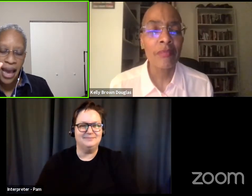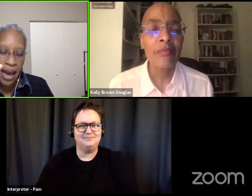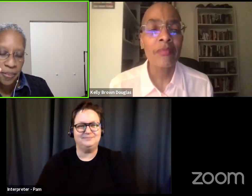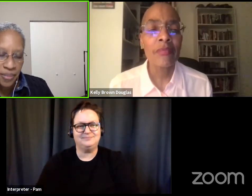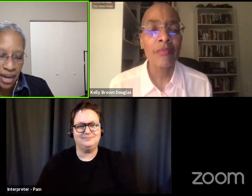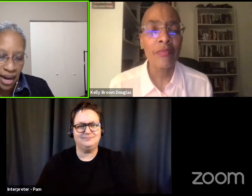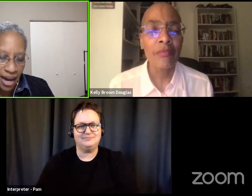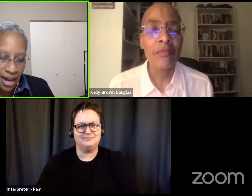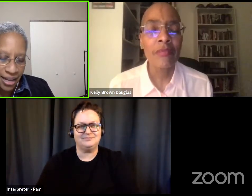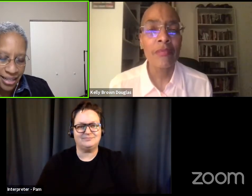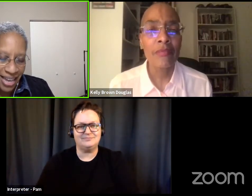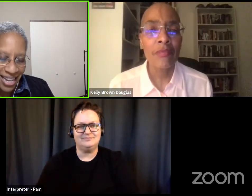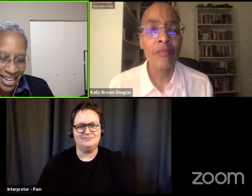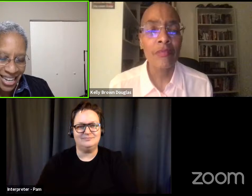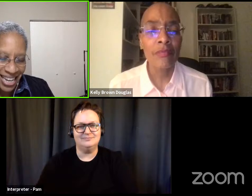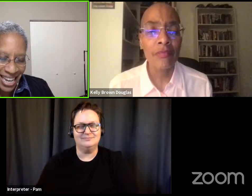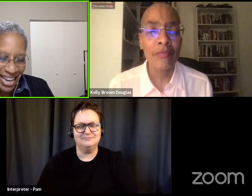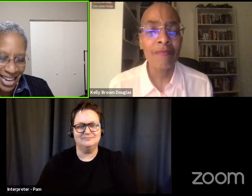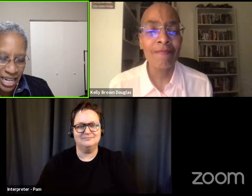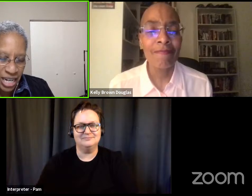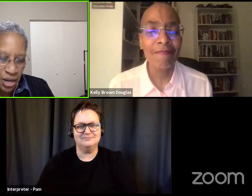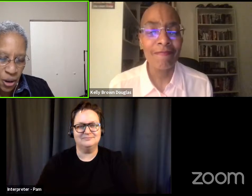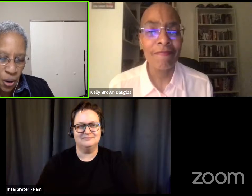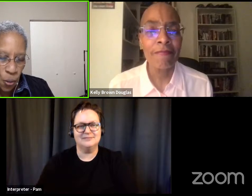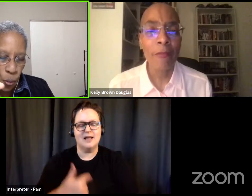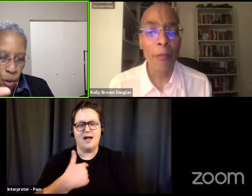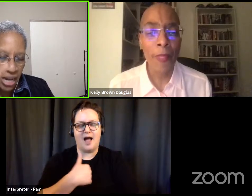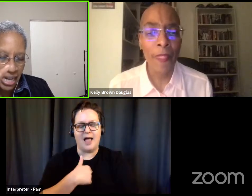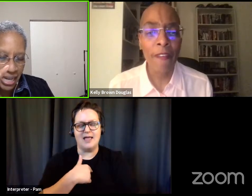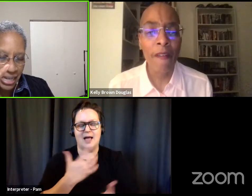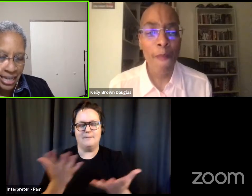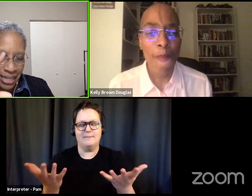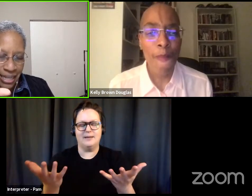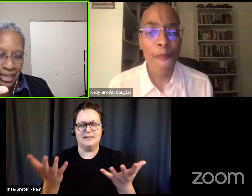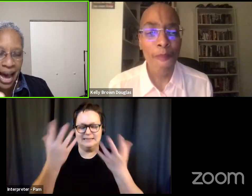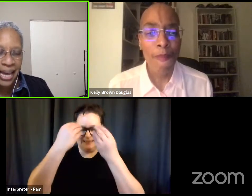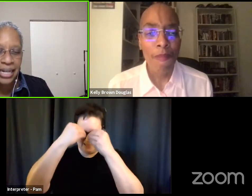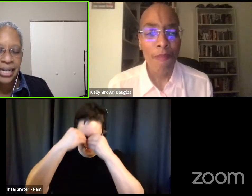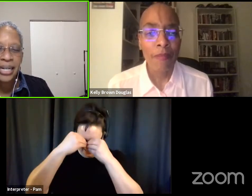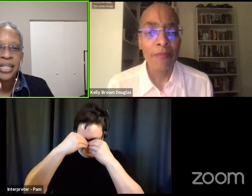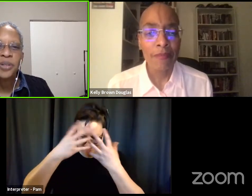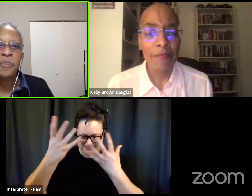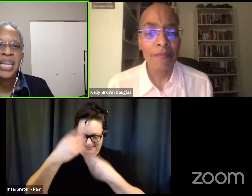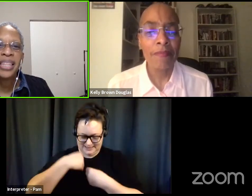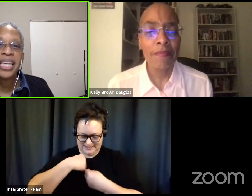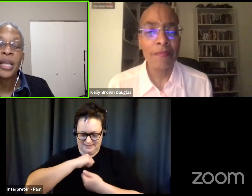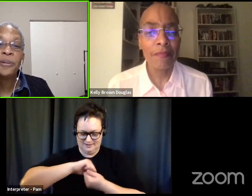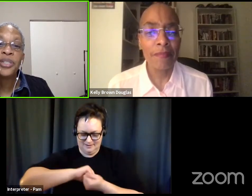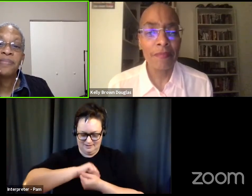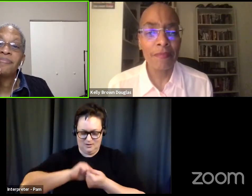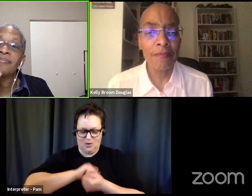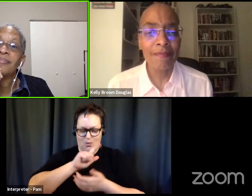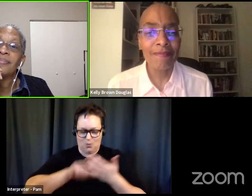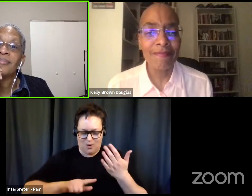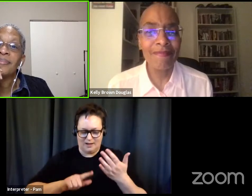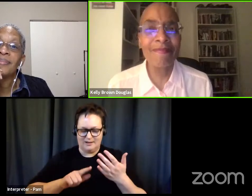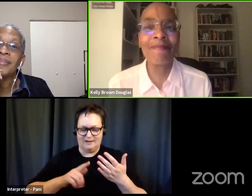I am taking in what it is like to be a